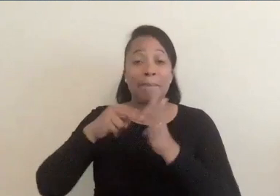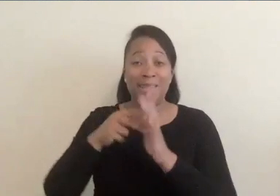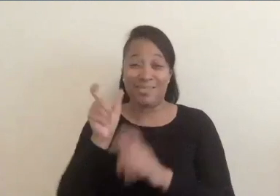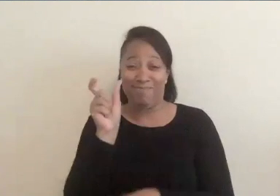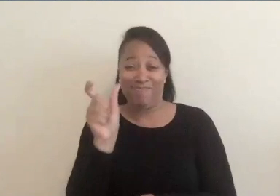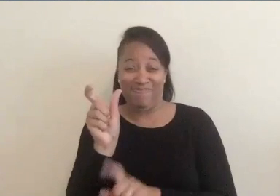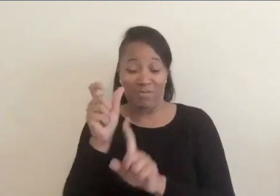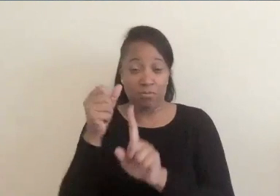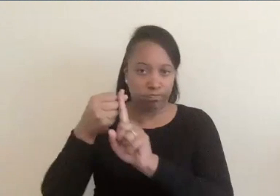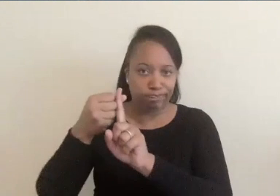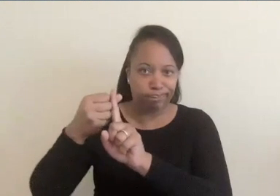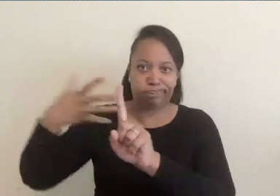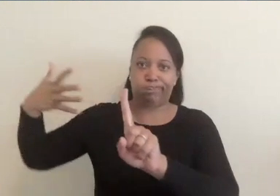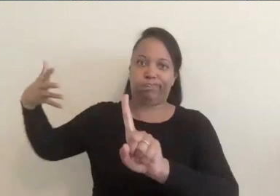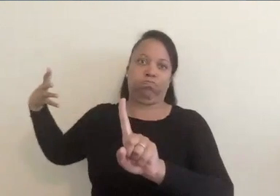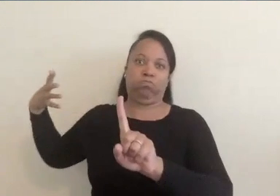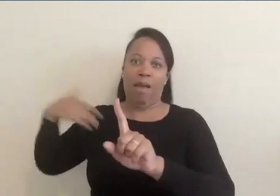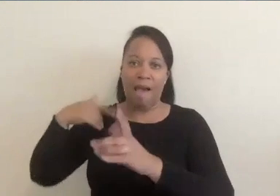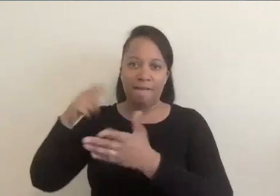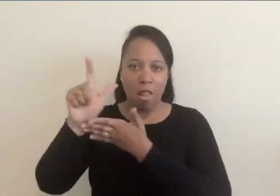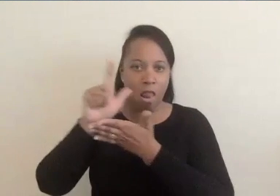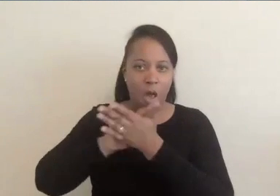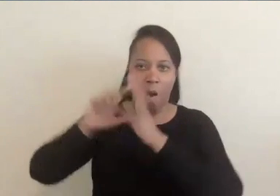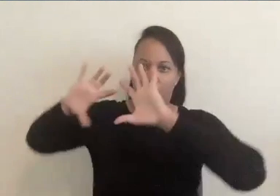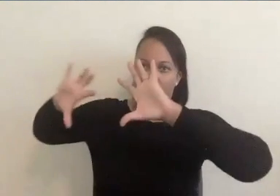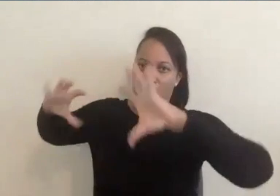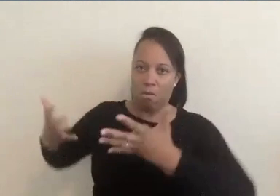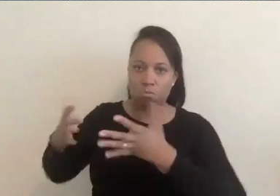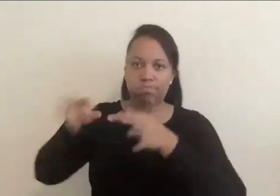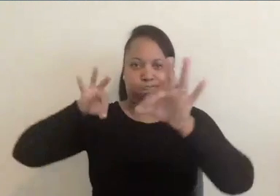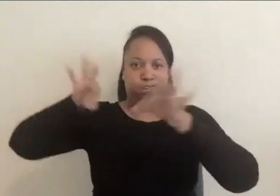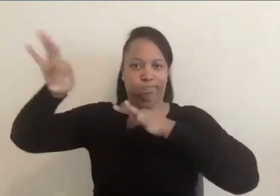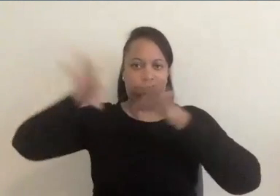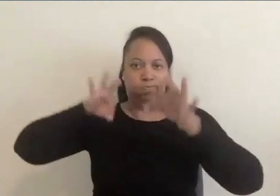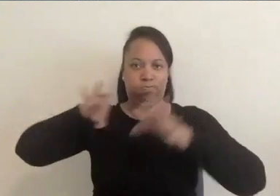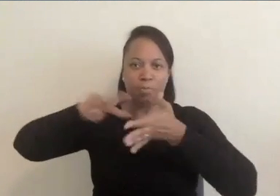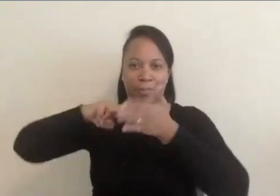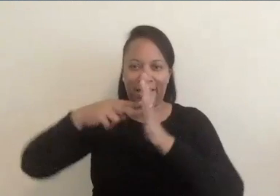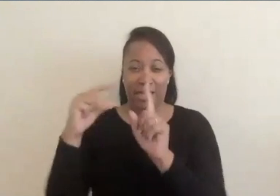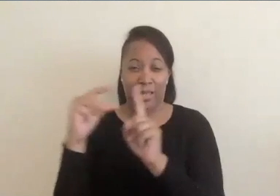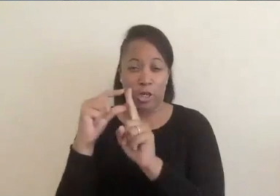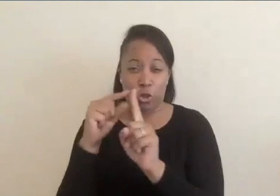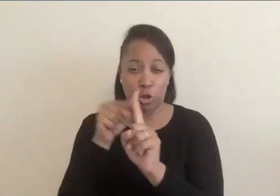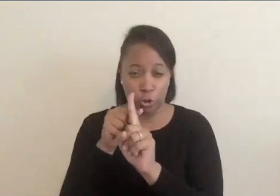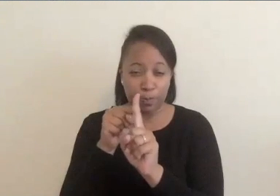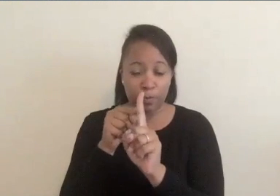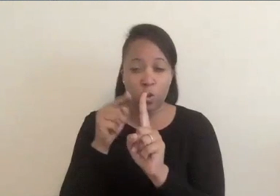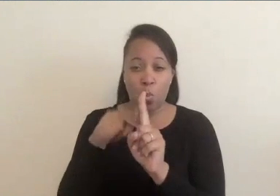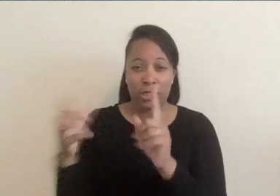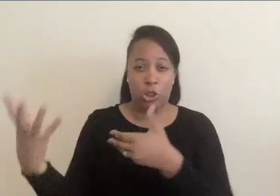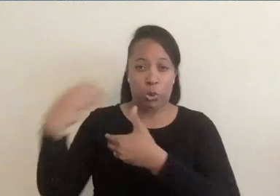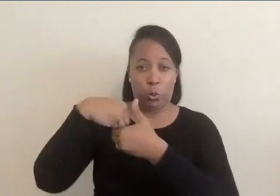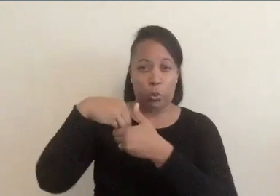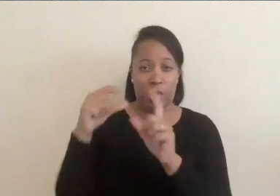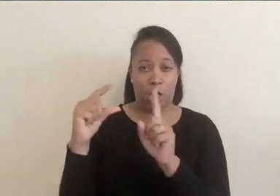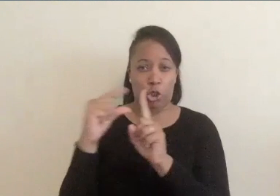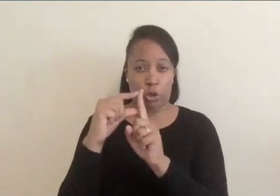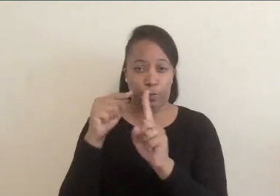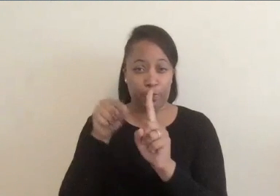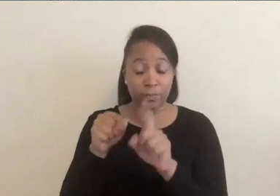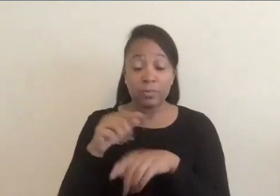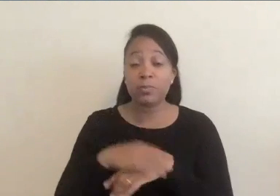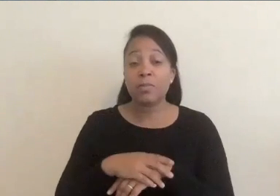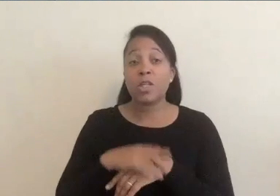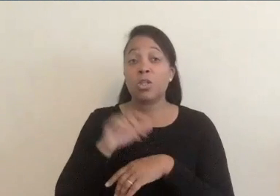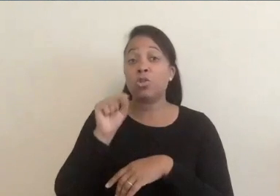whole body of law defining what these terms mean. What are the scope of these terms? So it's not so